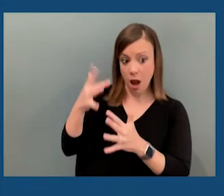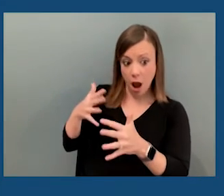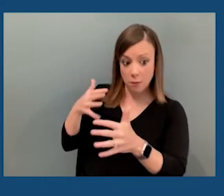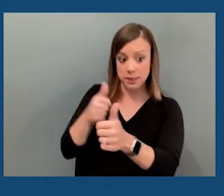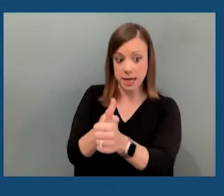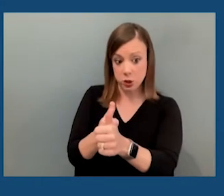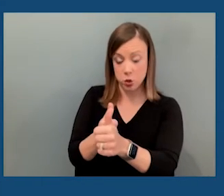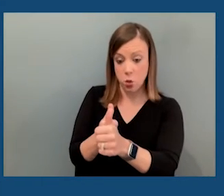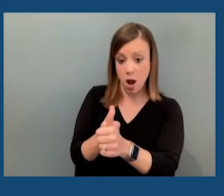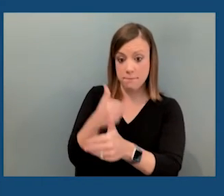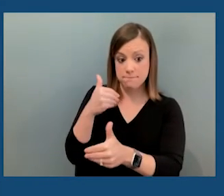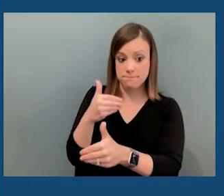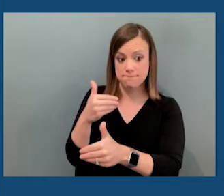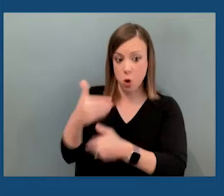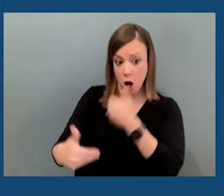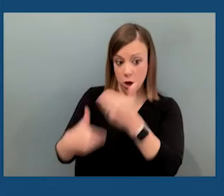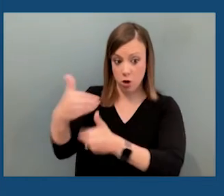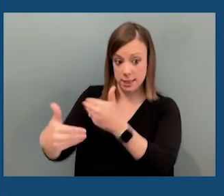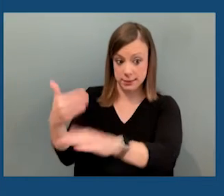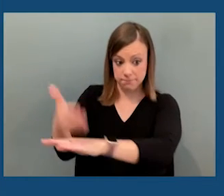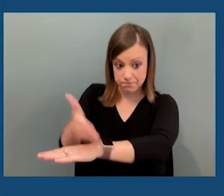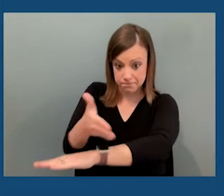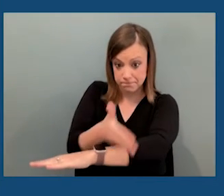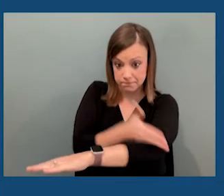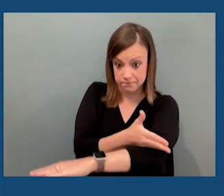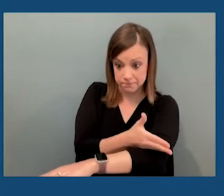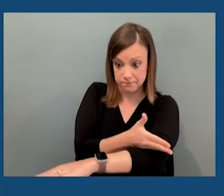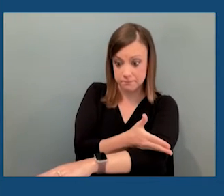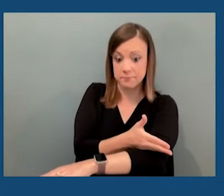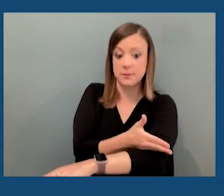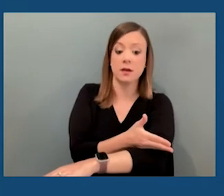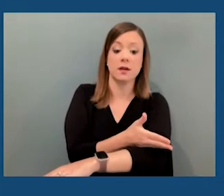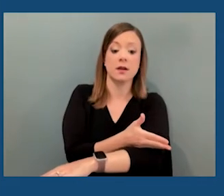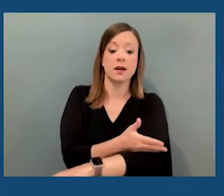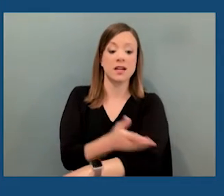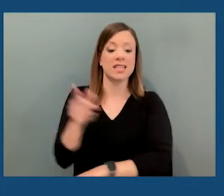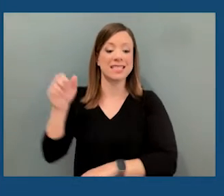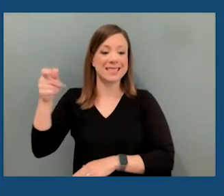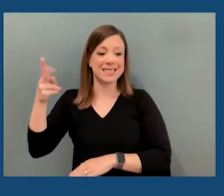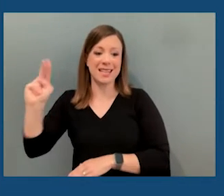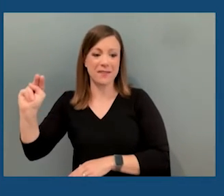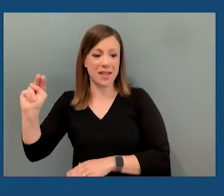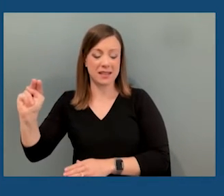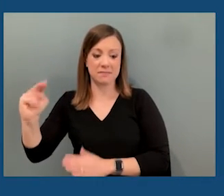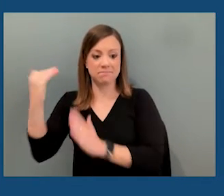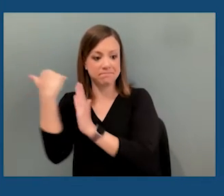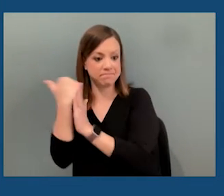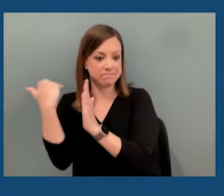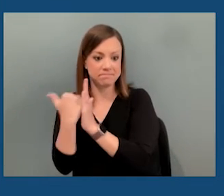won't spend too much time. Stephen laid out some of our initiatives. You can certainly read all my